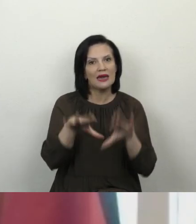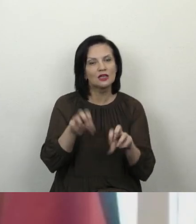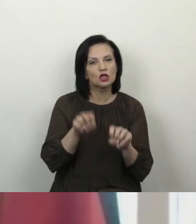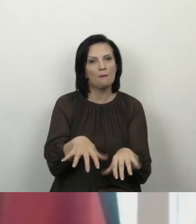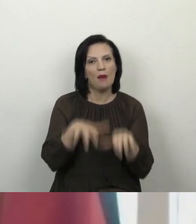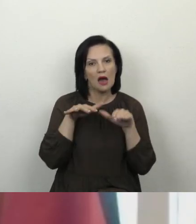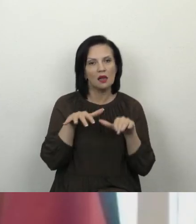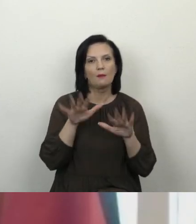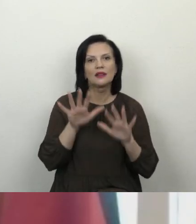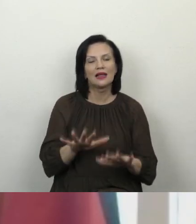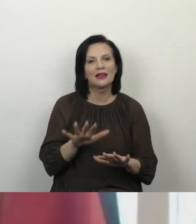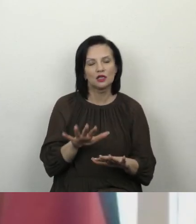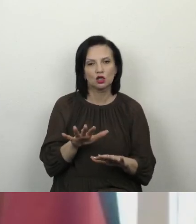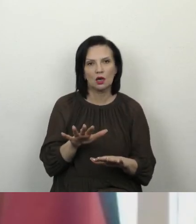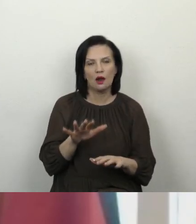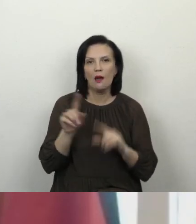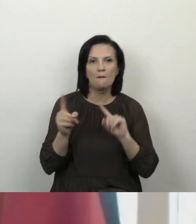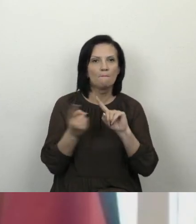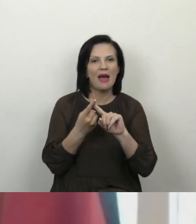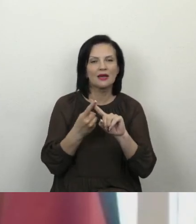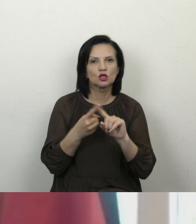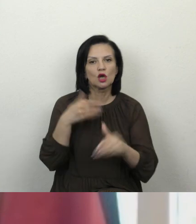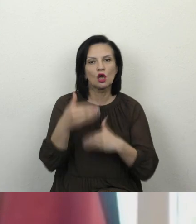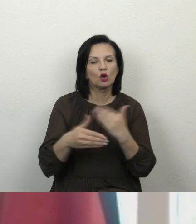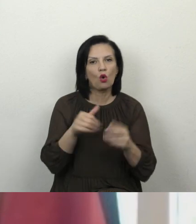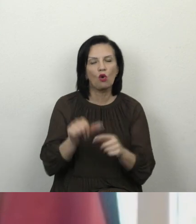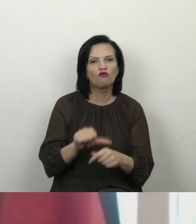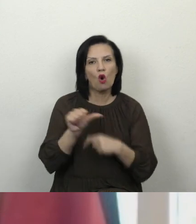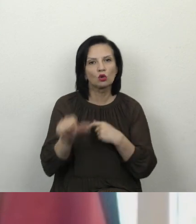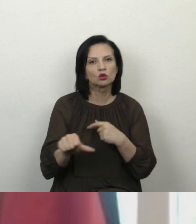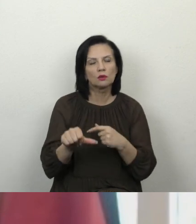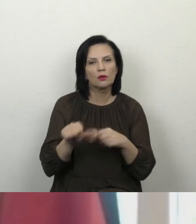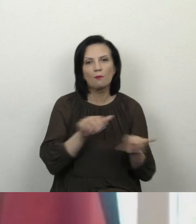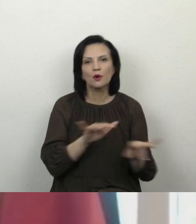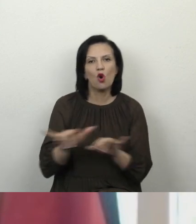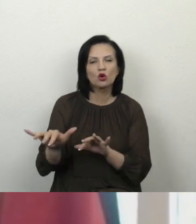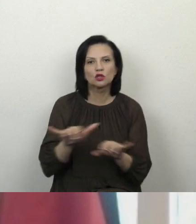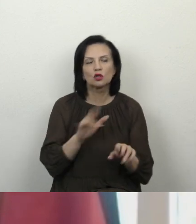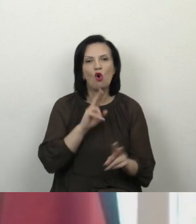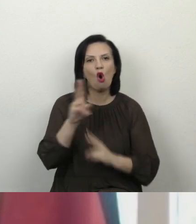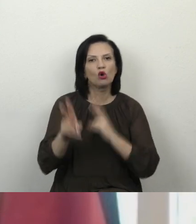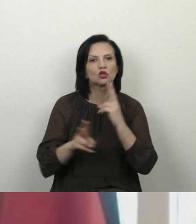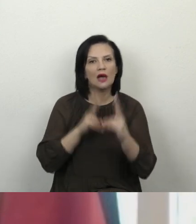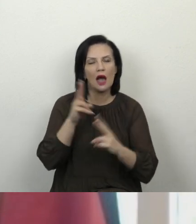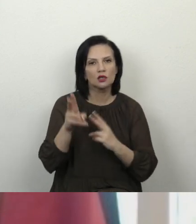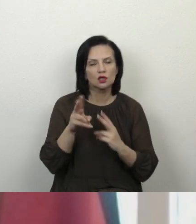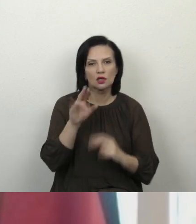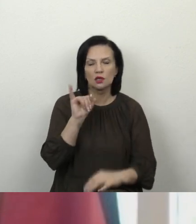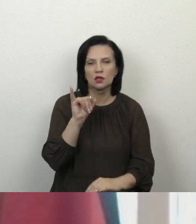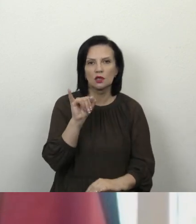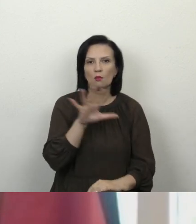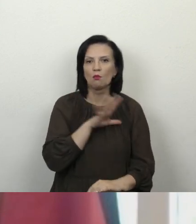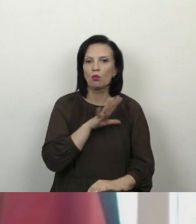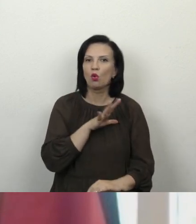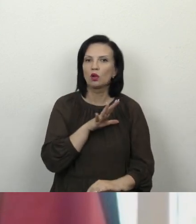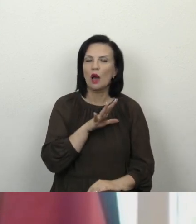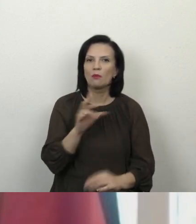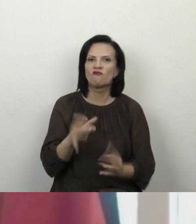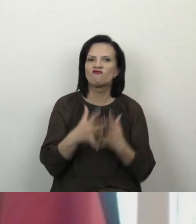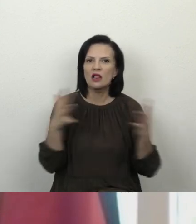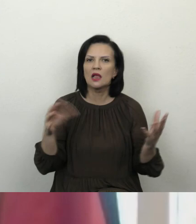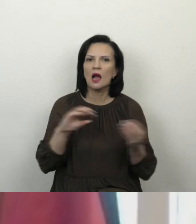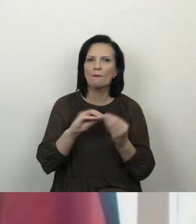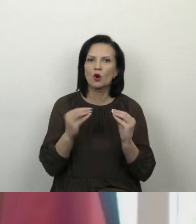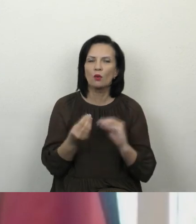special complaints procedure. It would be a great problem if there is no judge in the back after